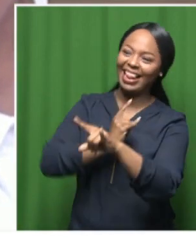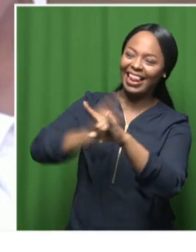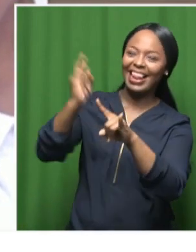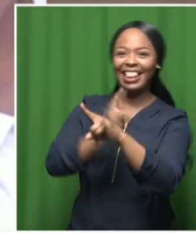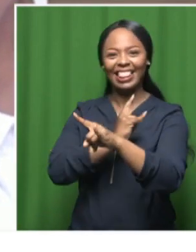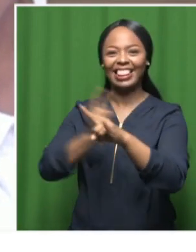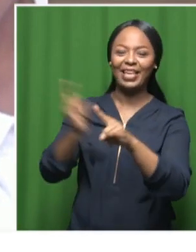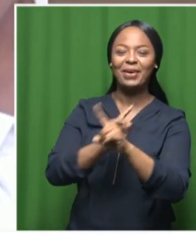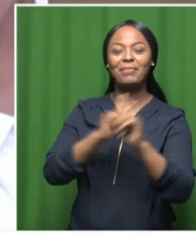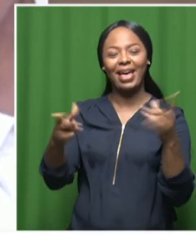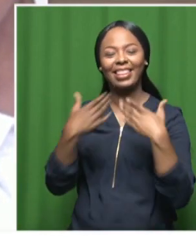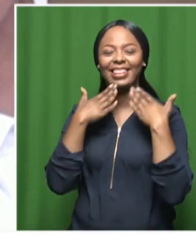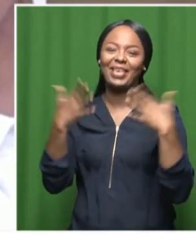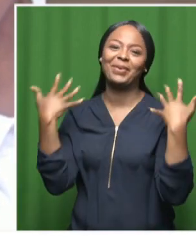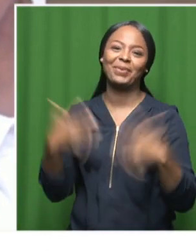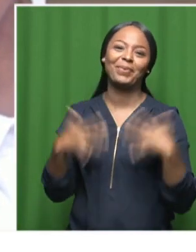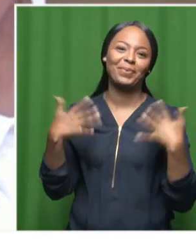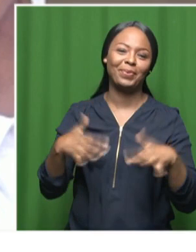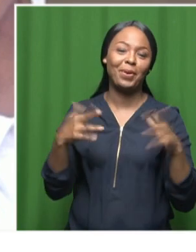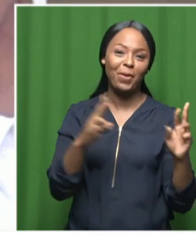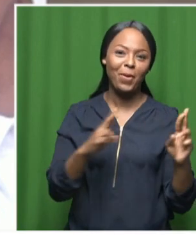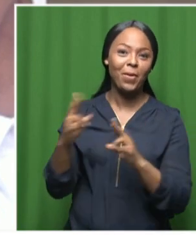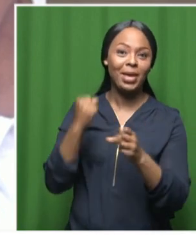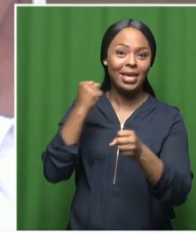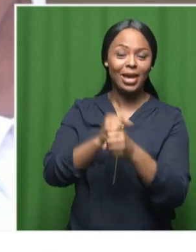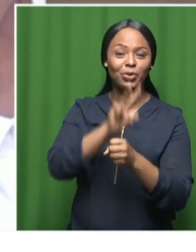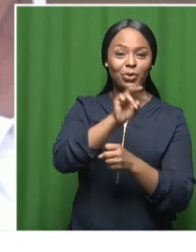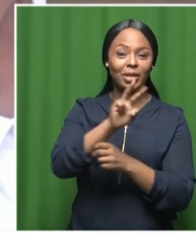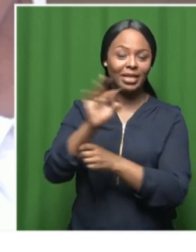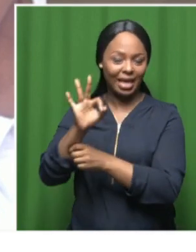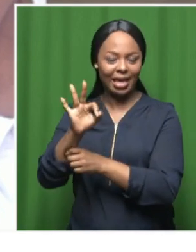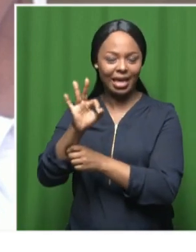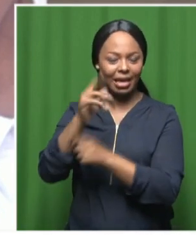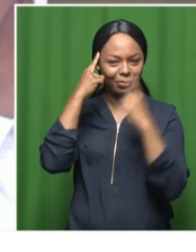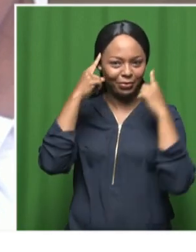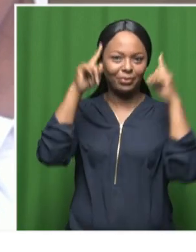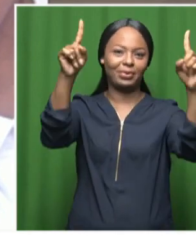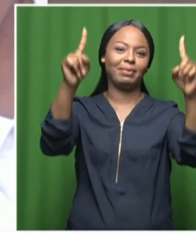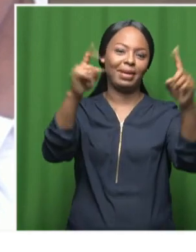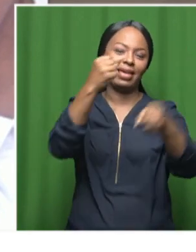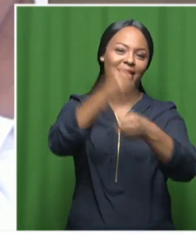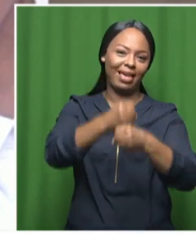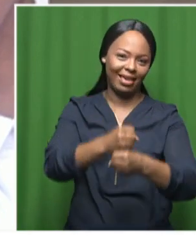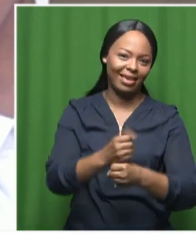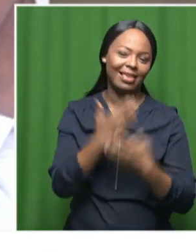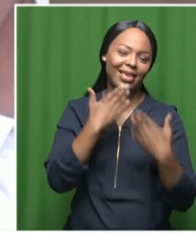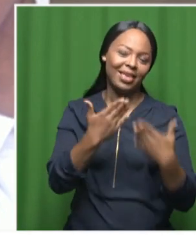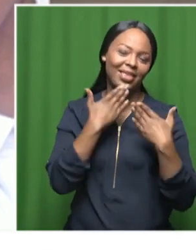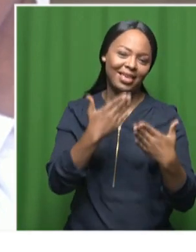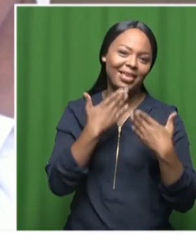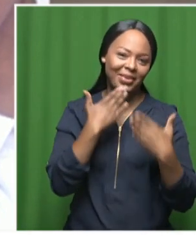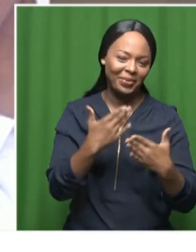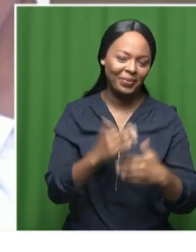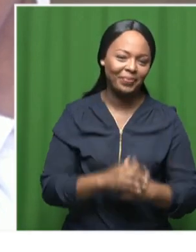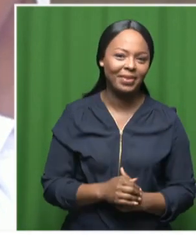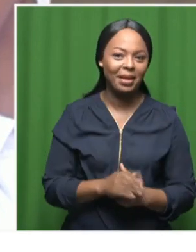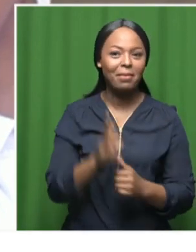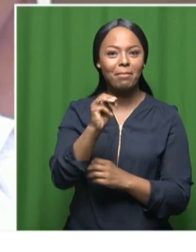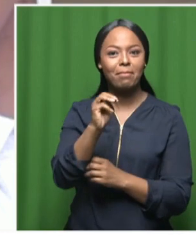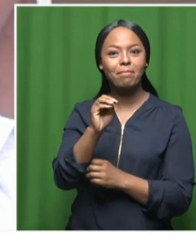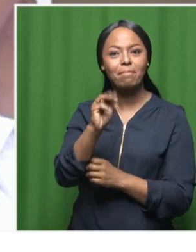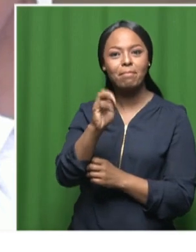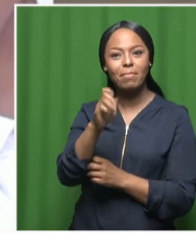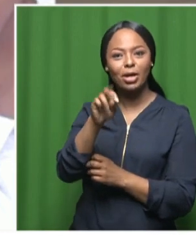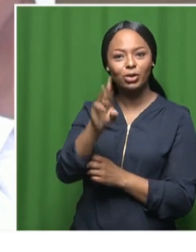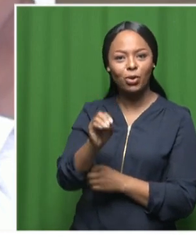much. I hope you spring into the year 2023 in leaps and bounds. Thank you so much. That was Metro FM's